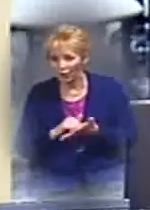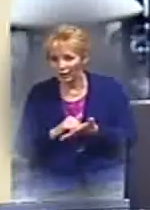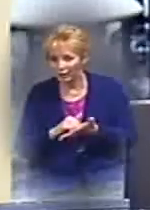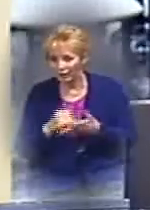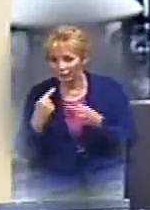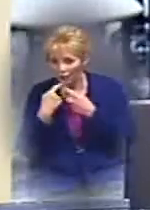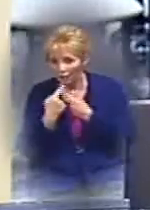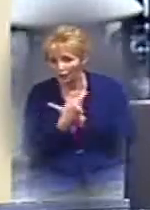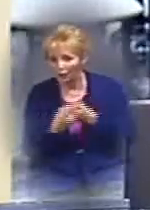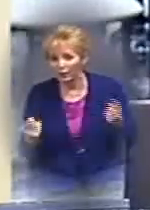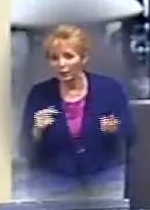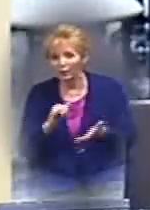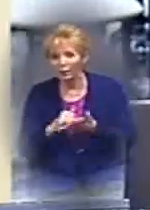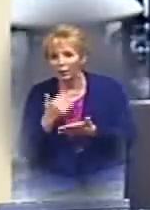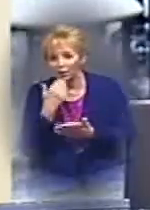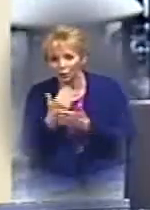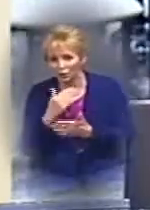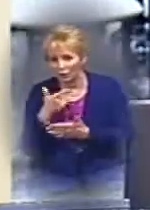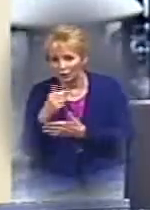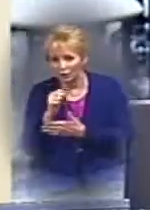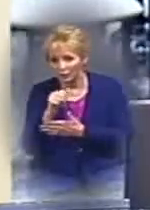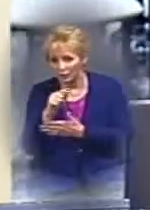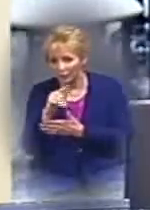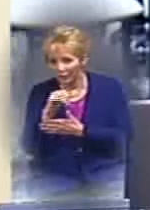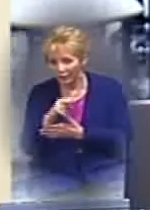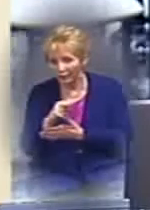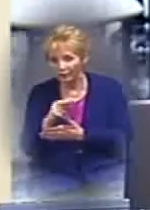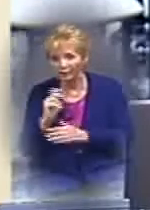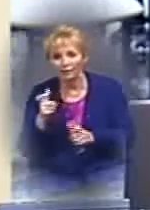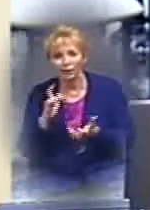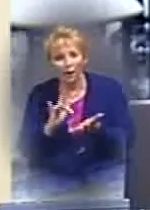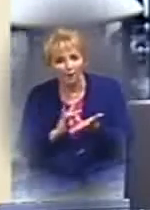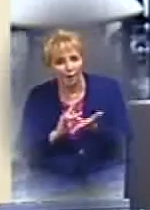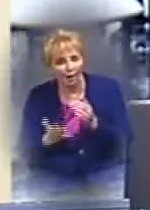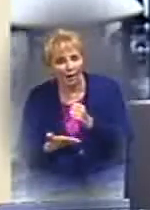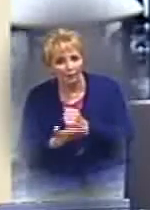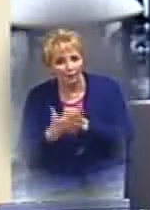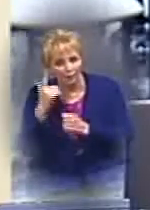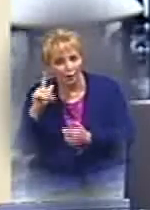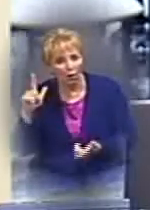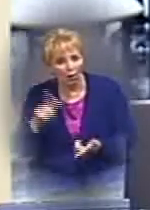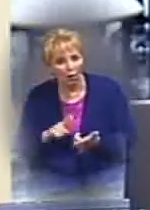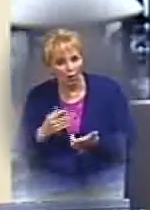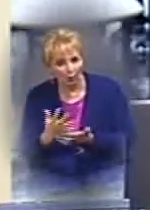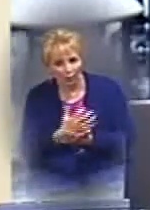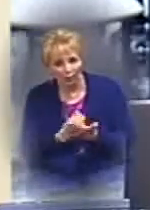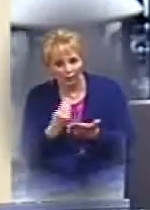proclamation. The Good Samaritan Clinic, they provide medication, health care for low-income